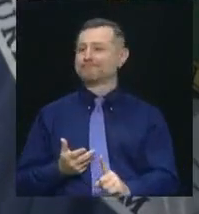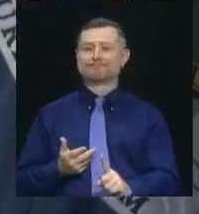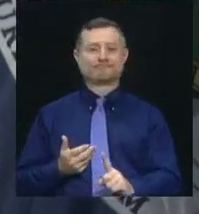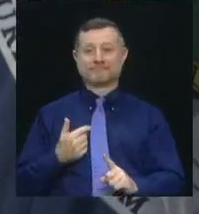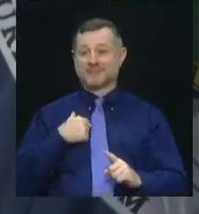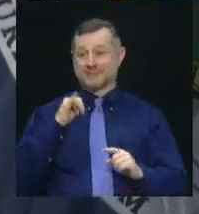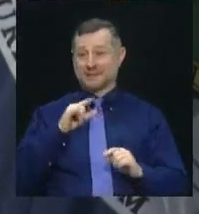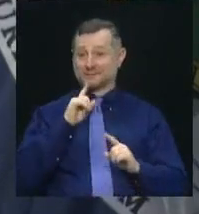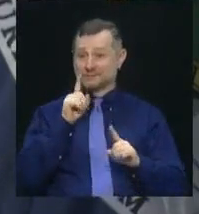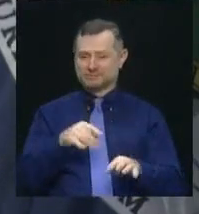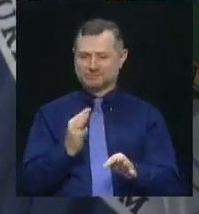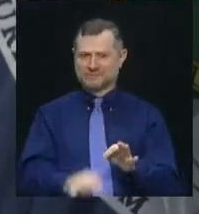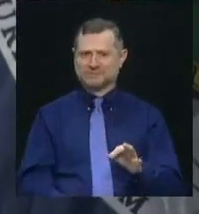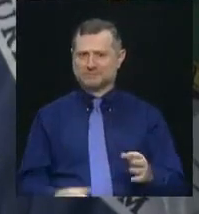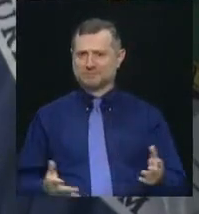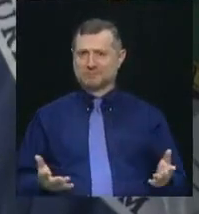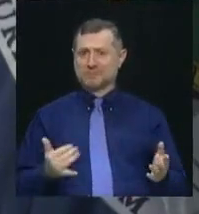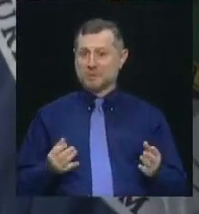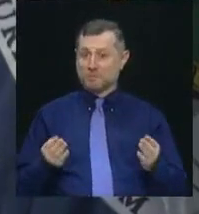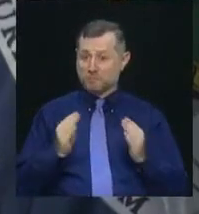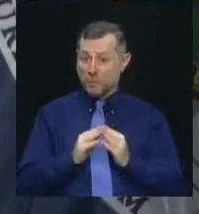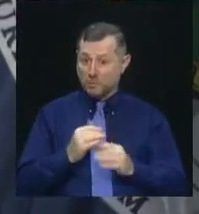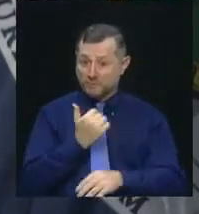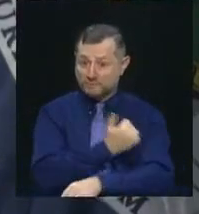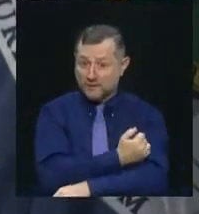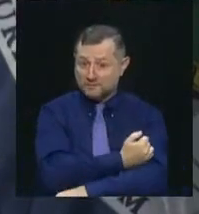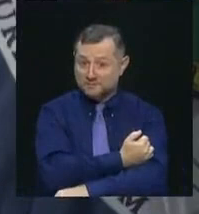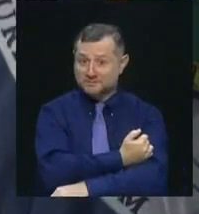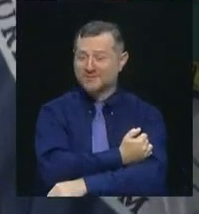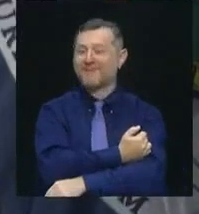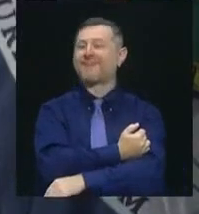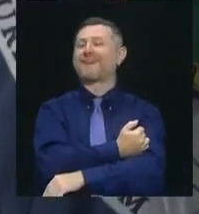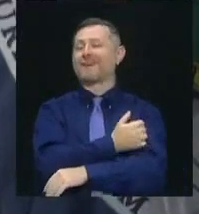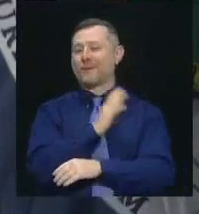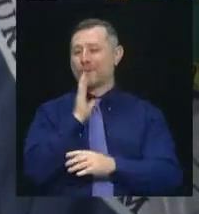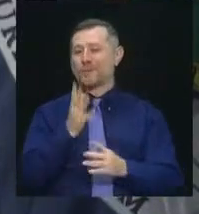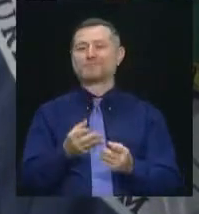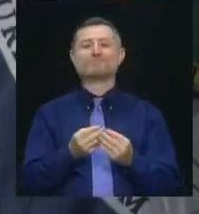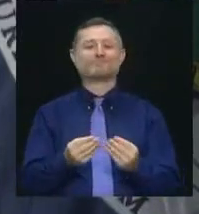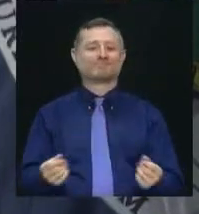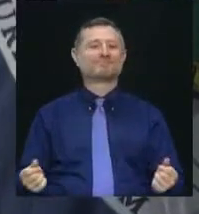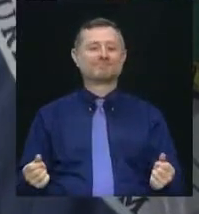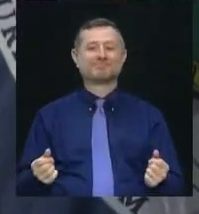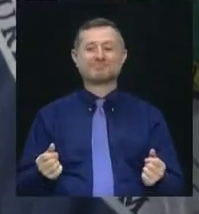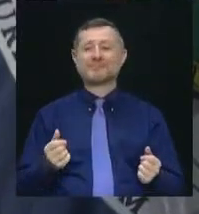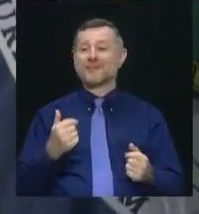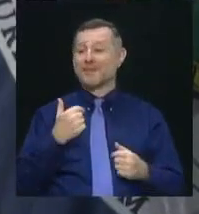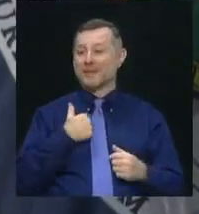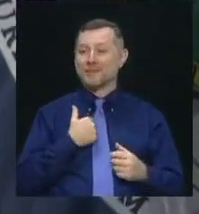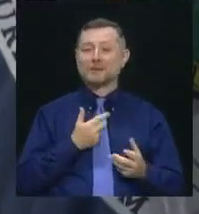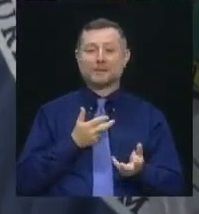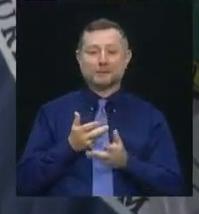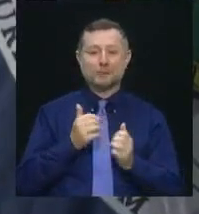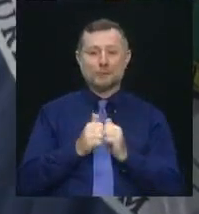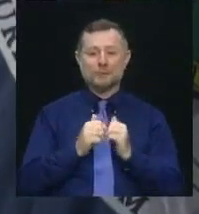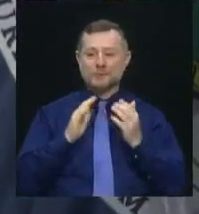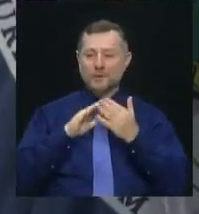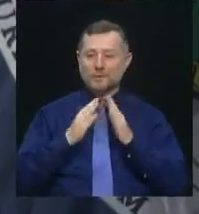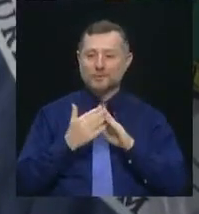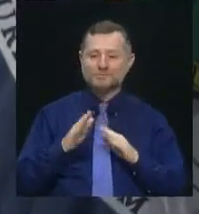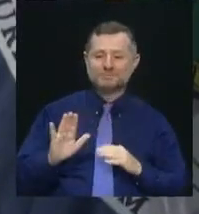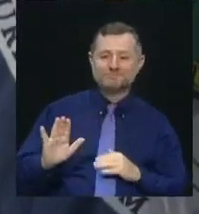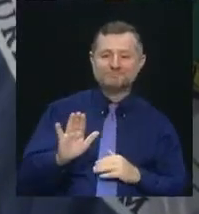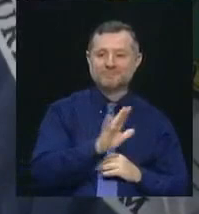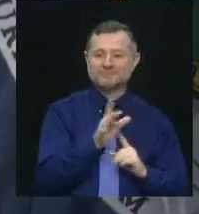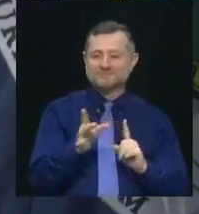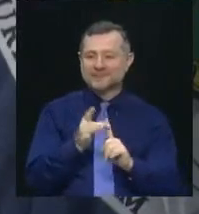More people being vaccinated is our key out of this. And I'm going to be working with the communities where the rates are higher, the infection and the vaccination rates are